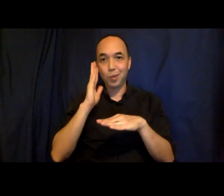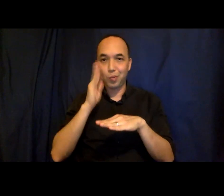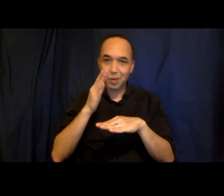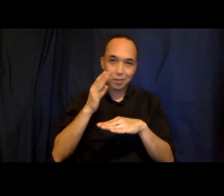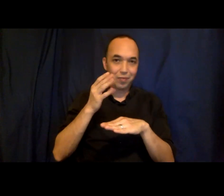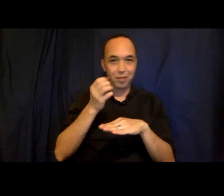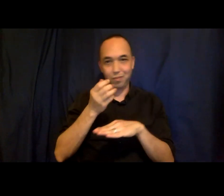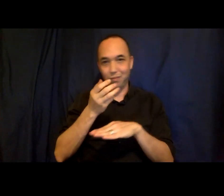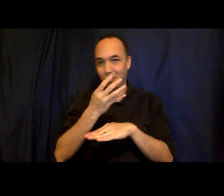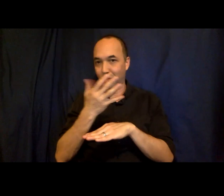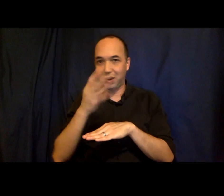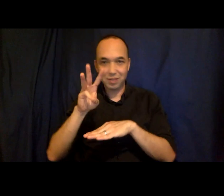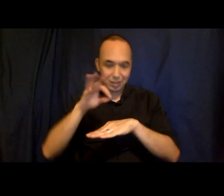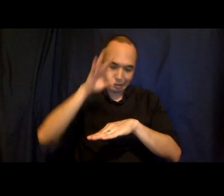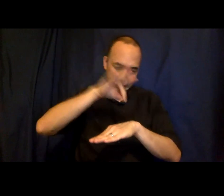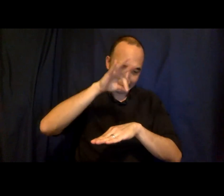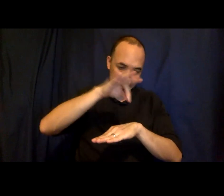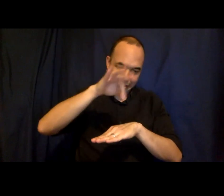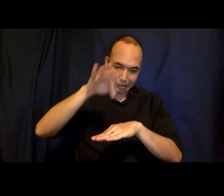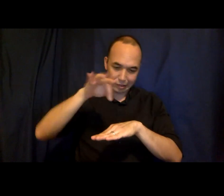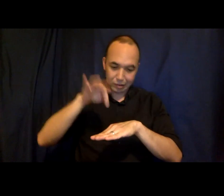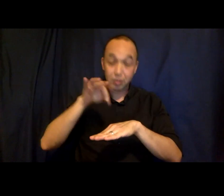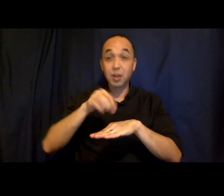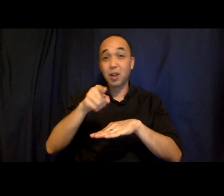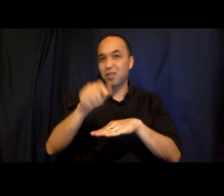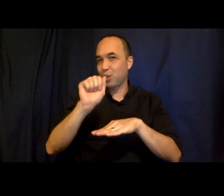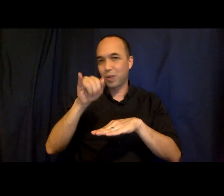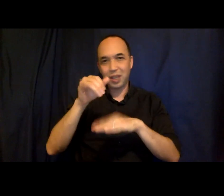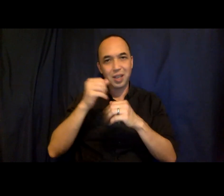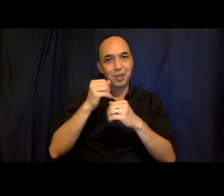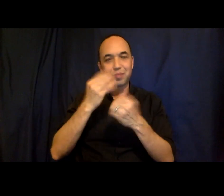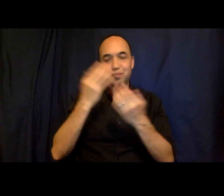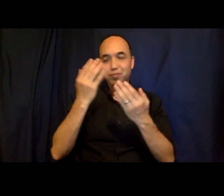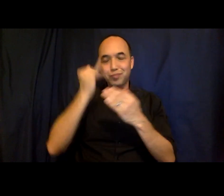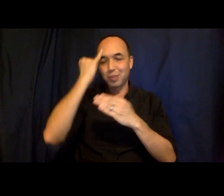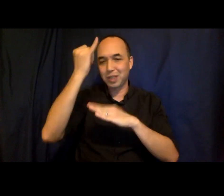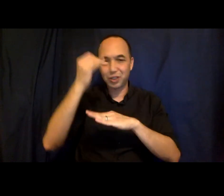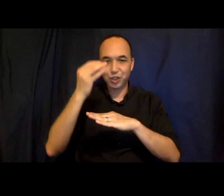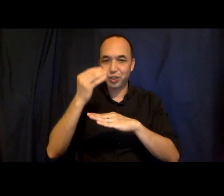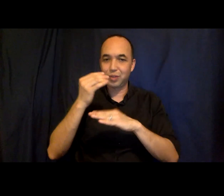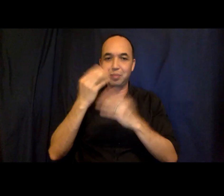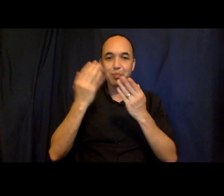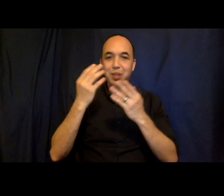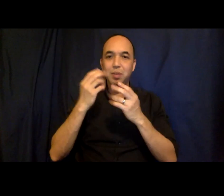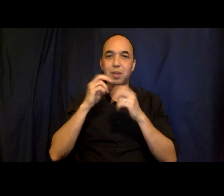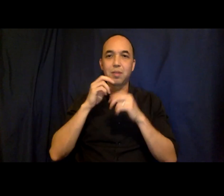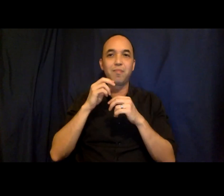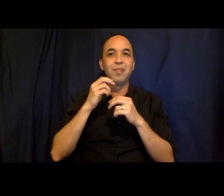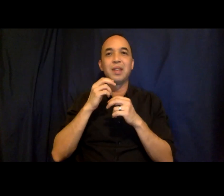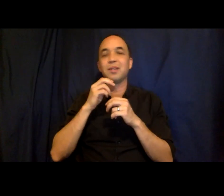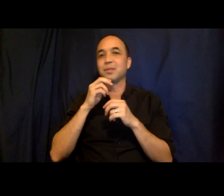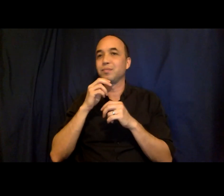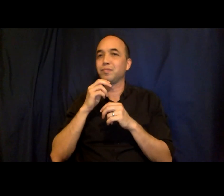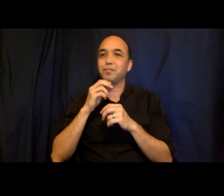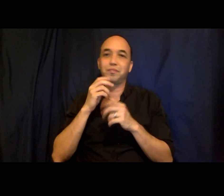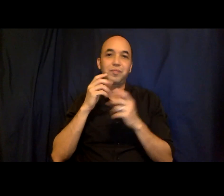But you can use your imagination and make it look like the vampire was trying to bite his way out of his death coffin. That's what